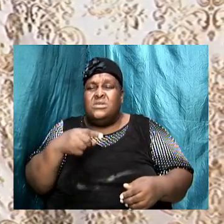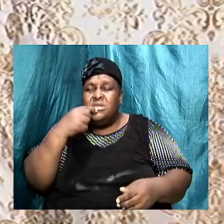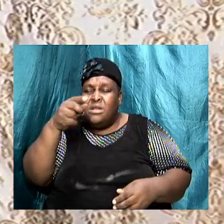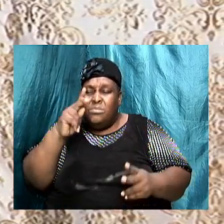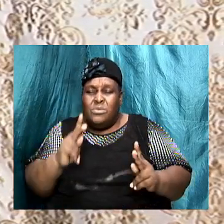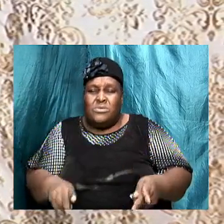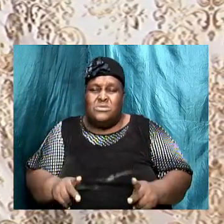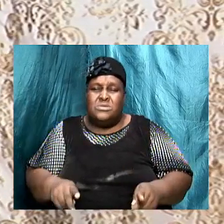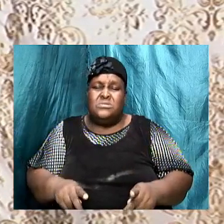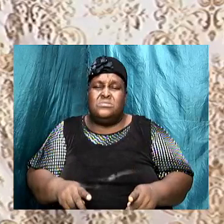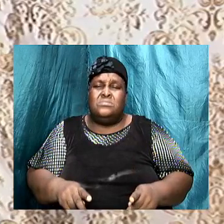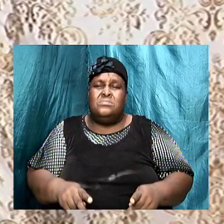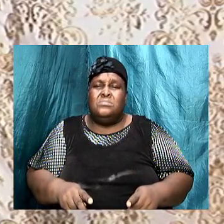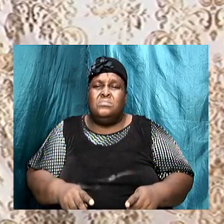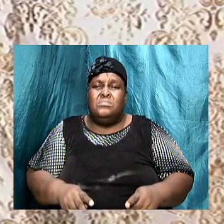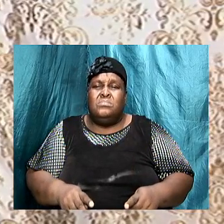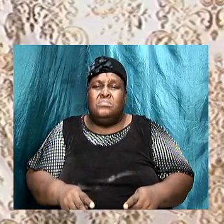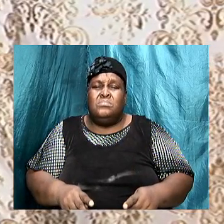person that